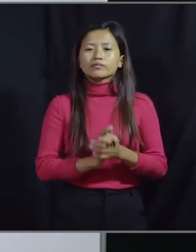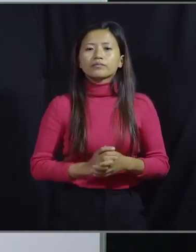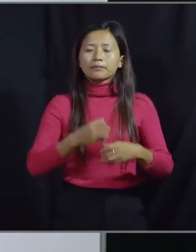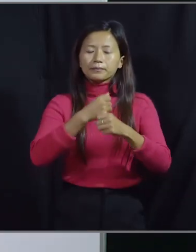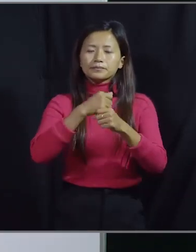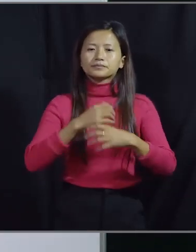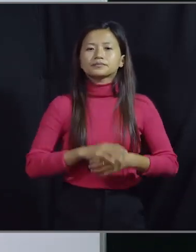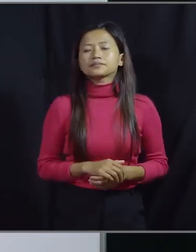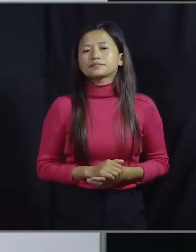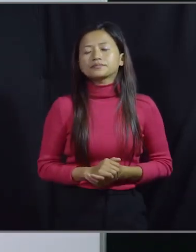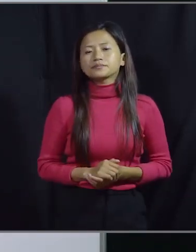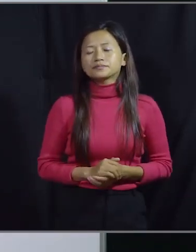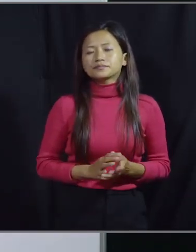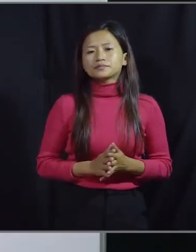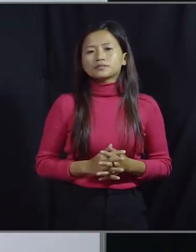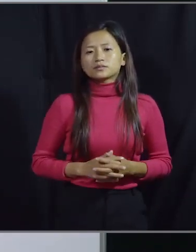made.